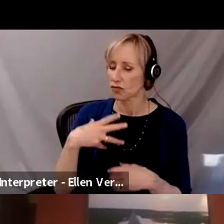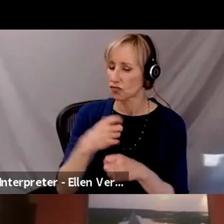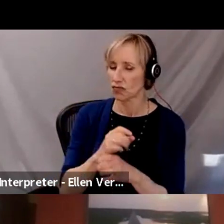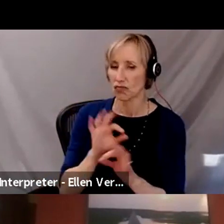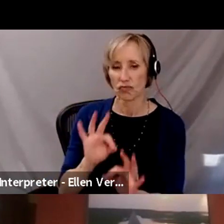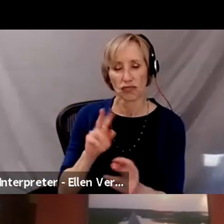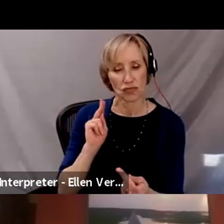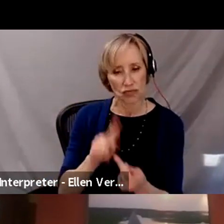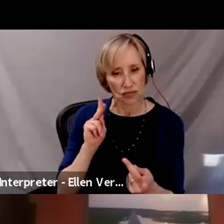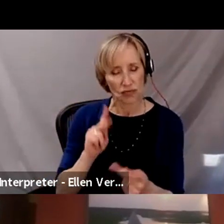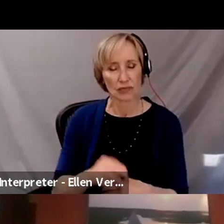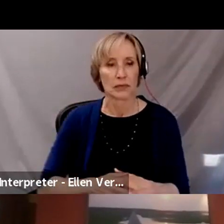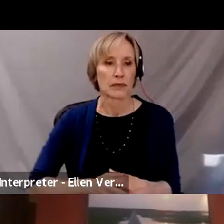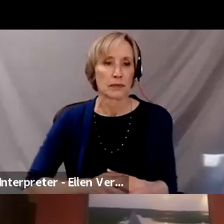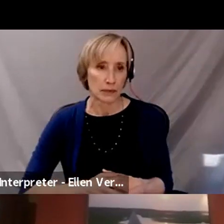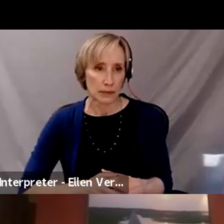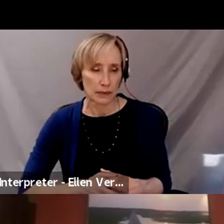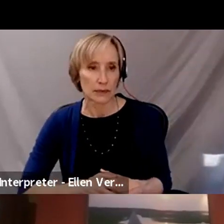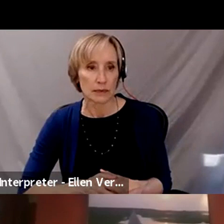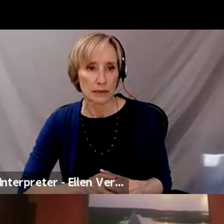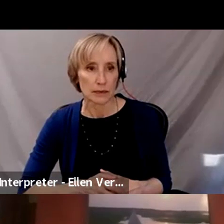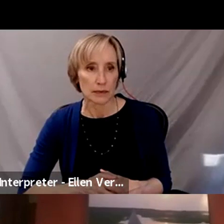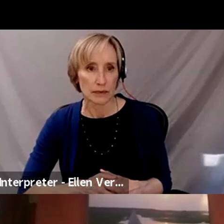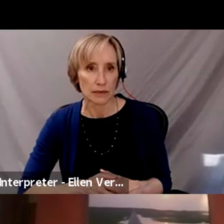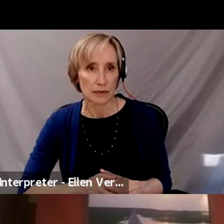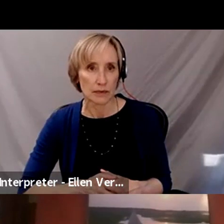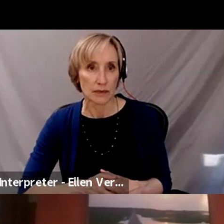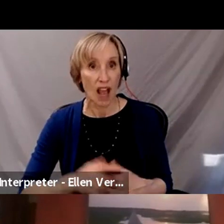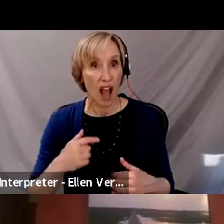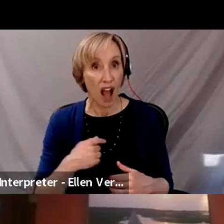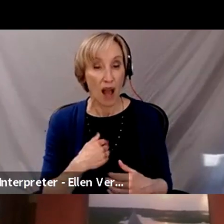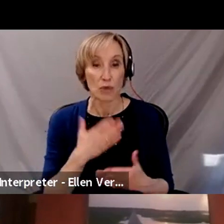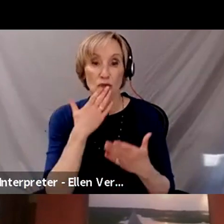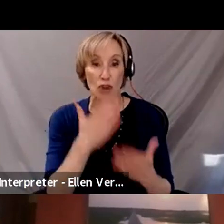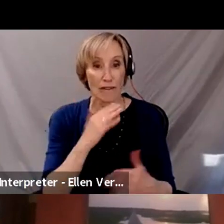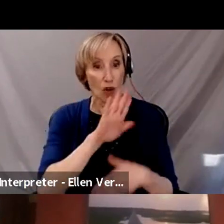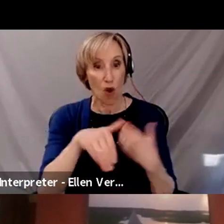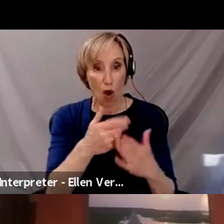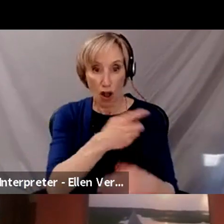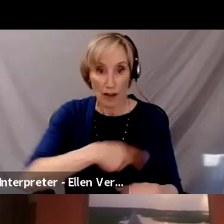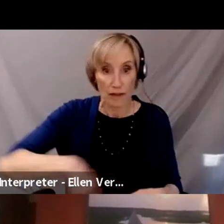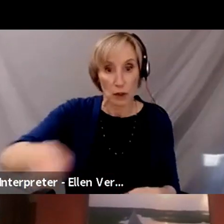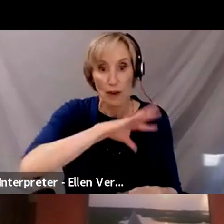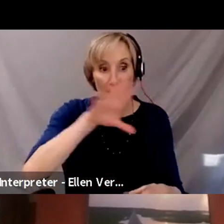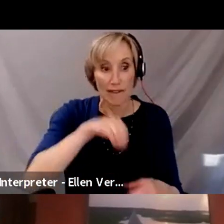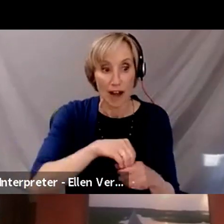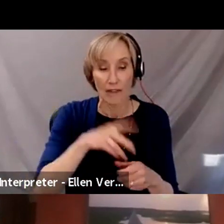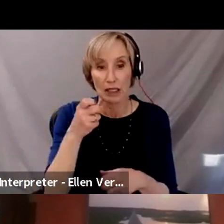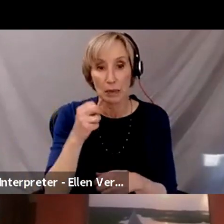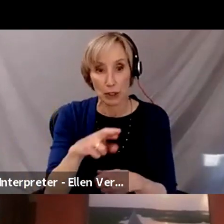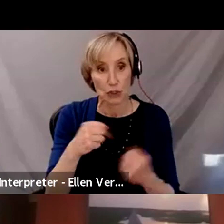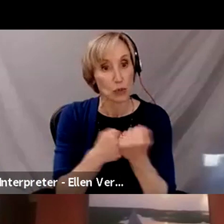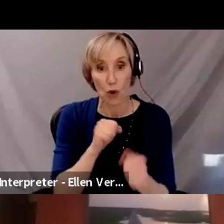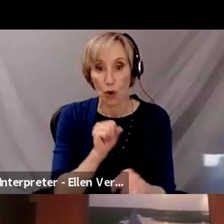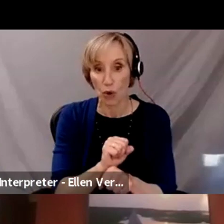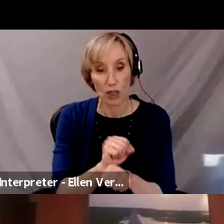I am just thinking as I'm sitting here that I'm so grateful that all of you are involved in peer support work, because you